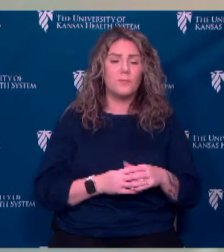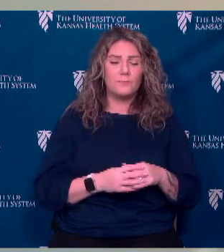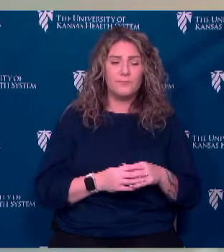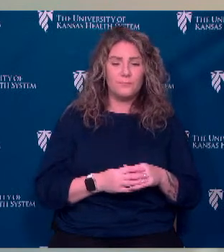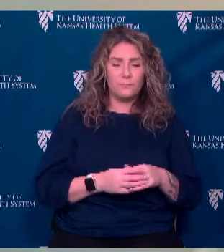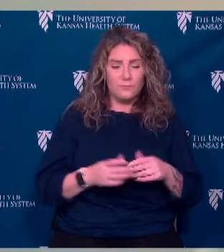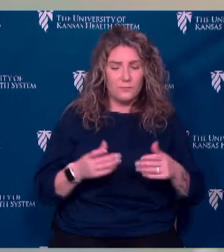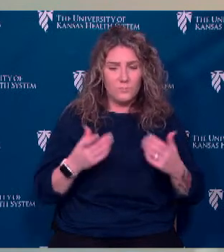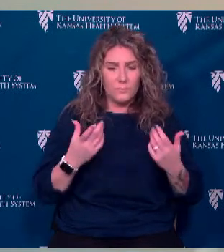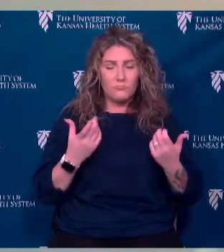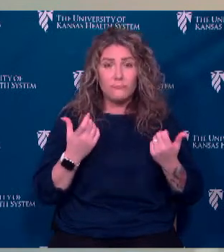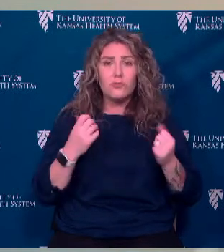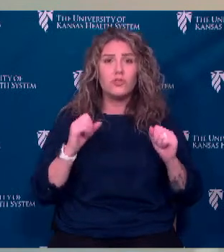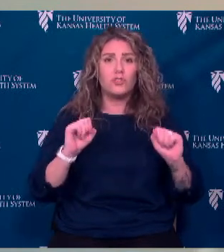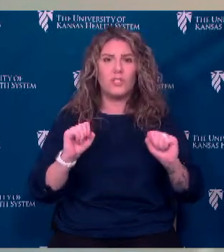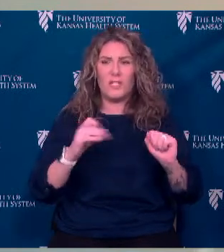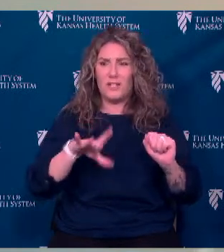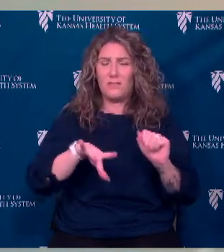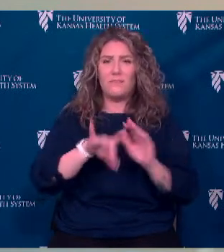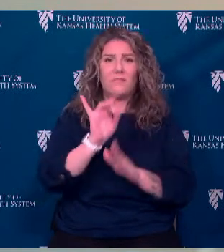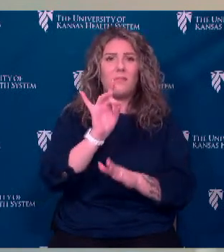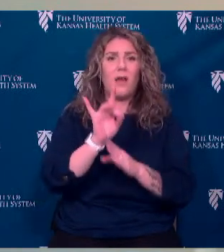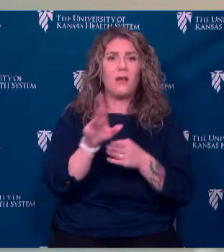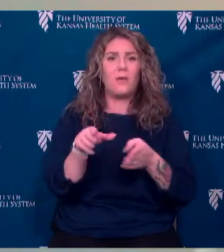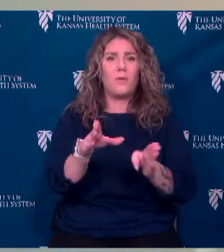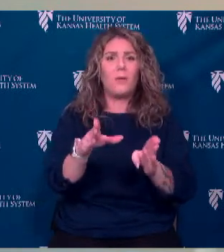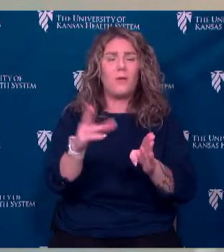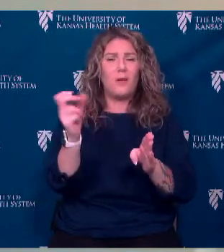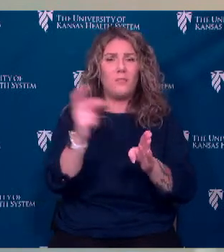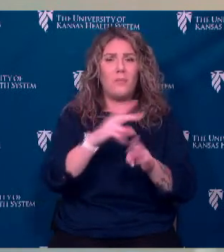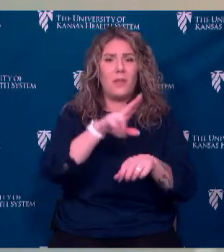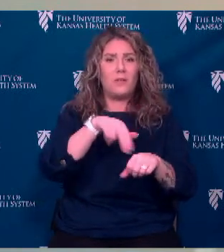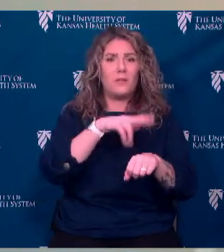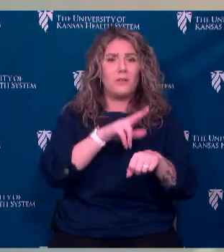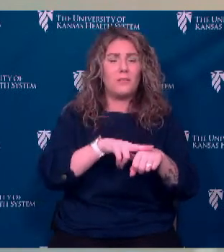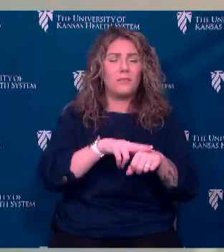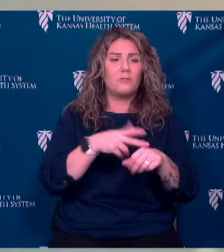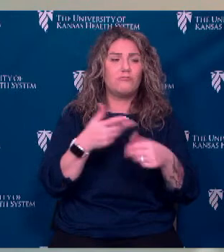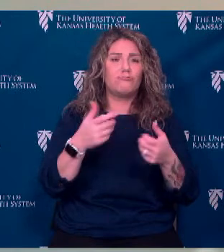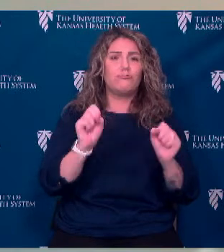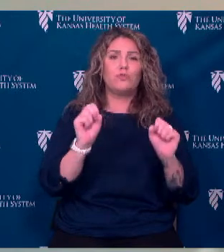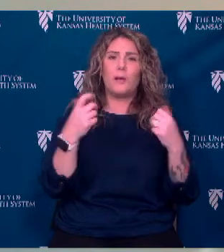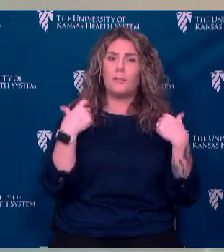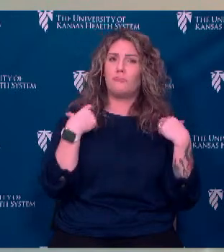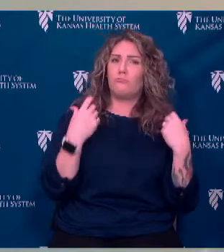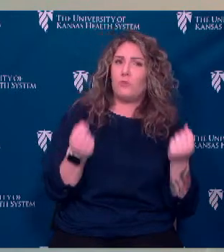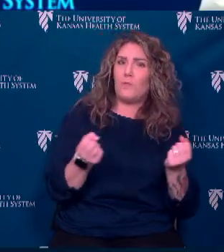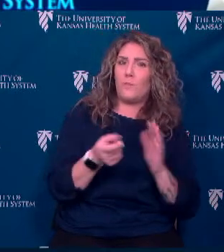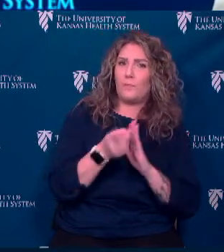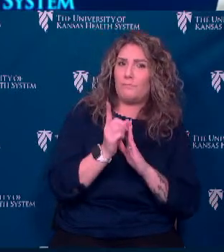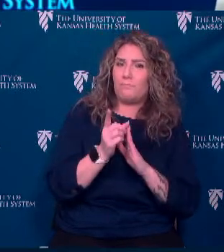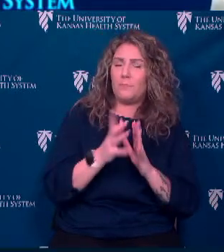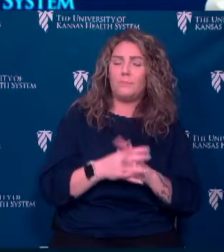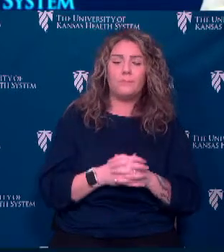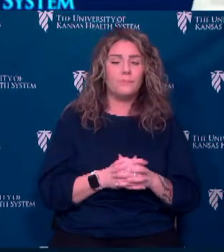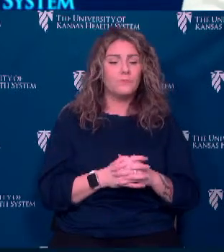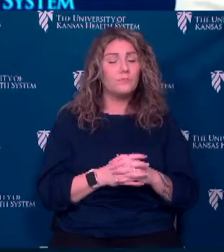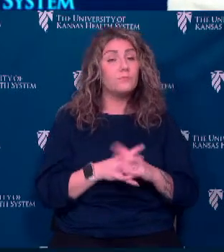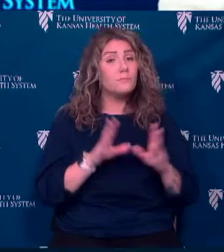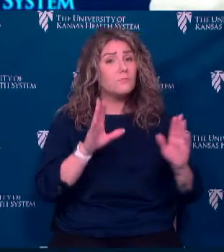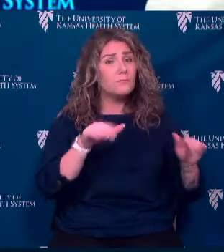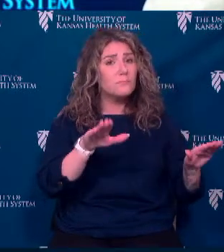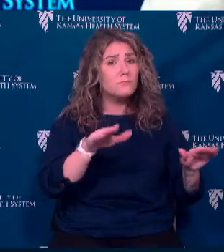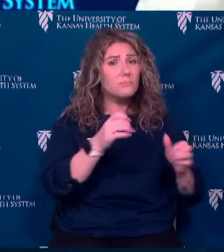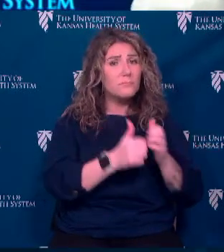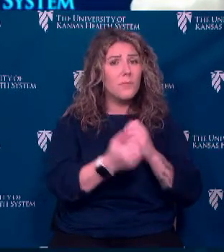find some way back to some semblance of normal, trying to recover a bit at the moment. So, Dr. Scrimshire, should everybody just